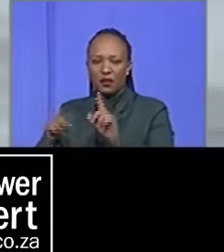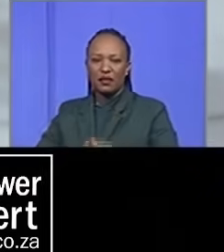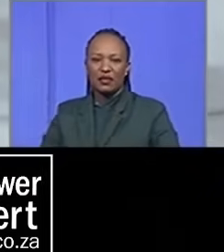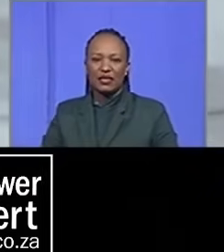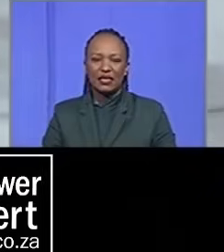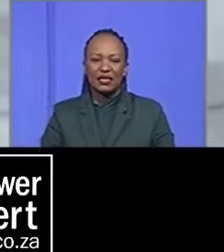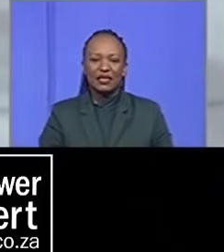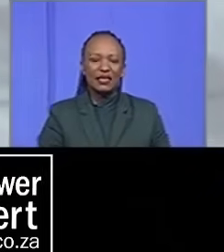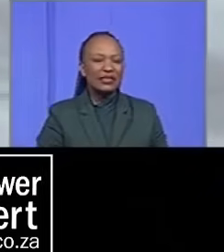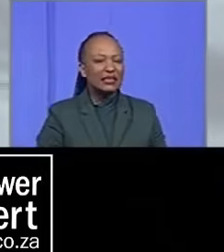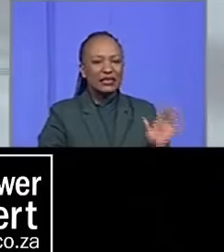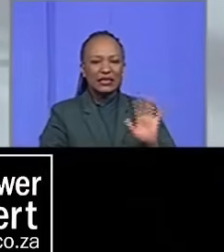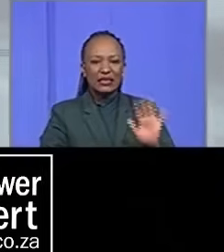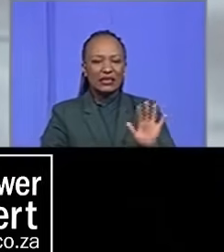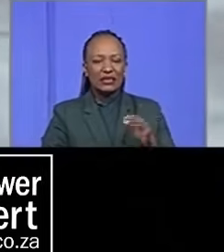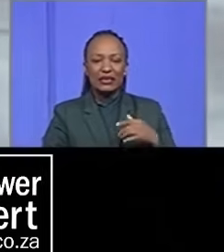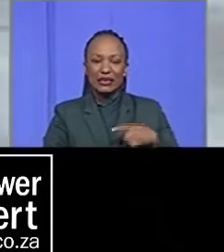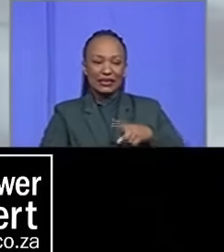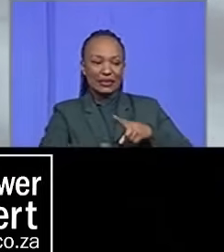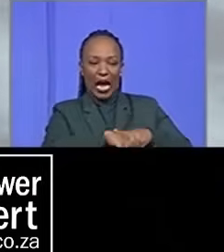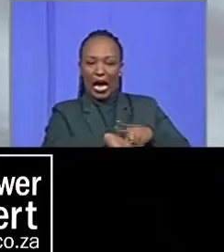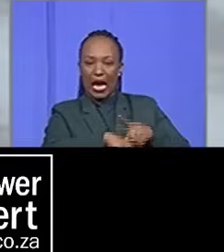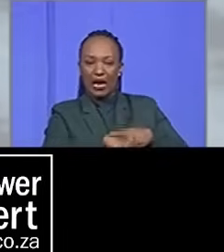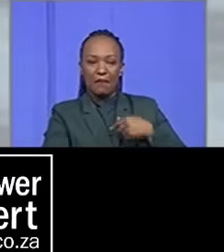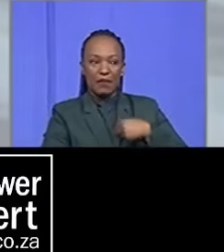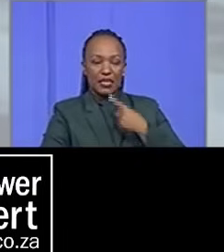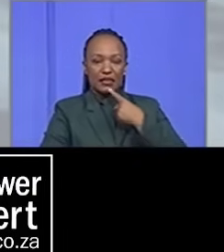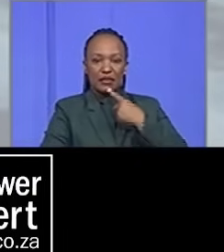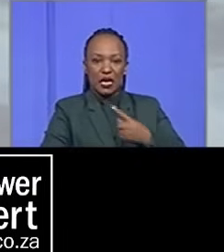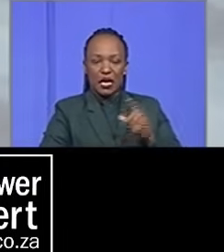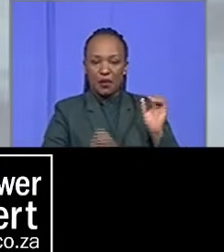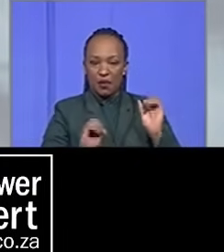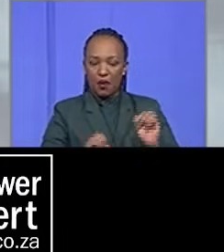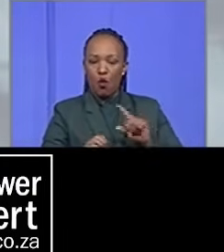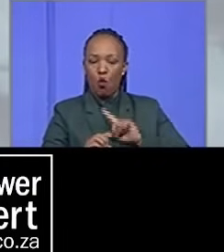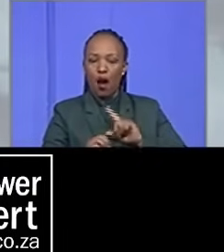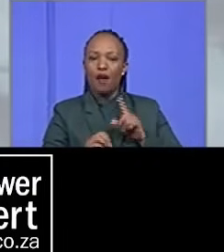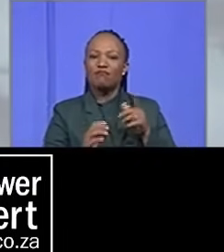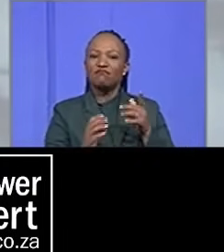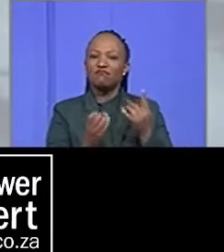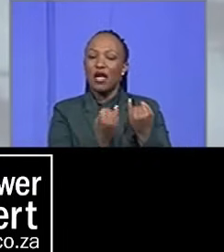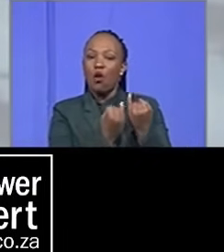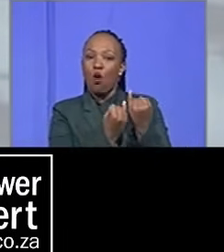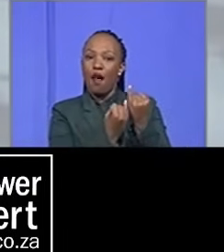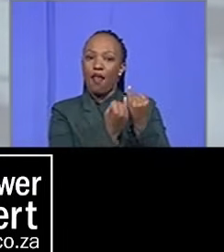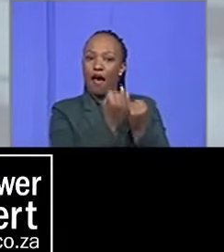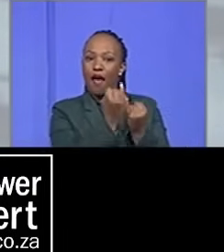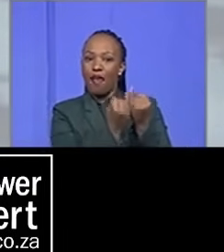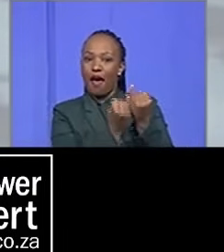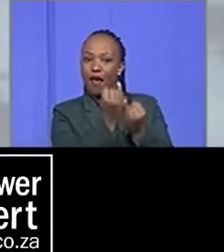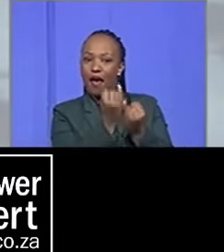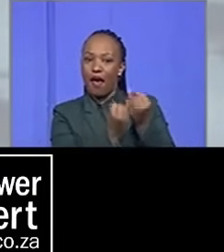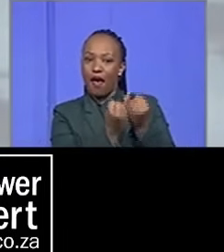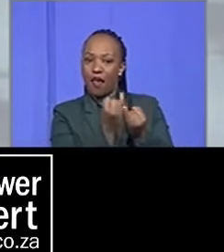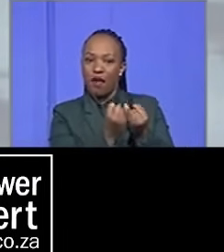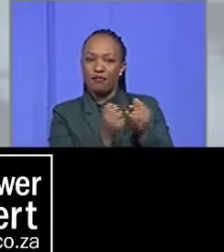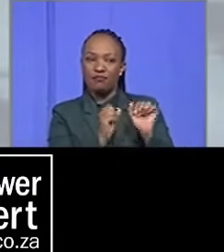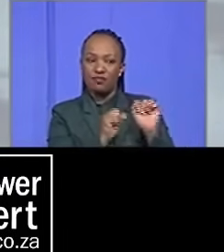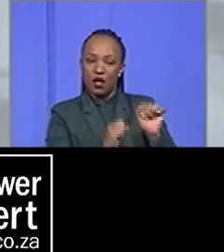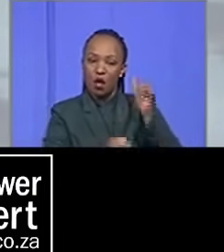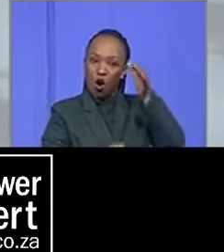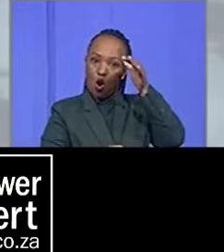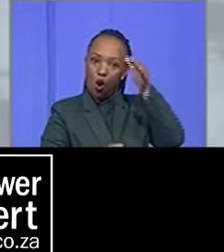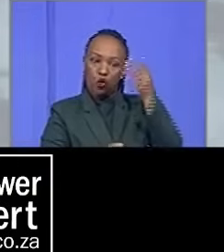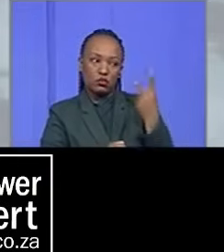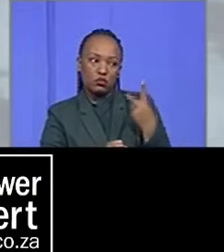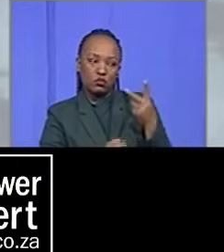Ayo gaske ka be ka I predicta because racing a le tsa yone so fandaga ne re bua le coach re zama hore